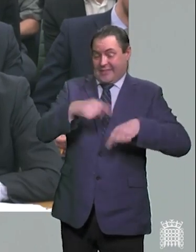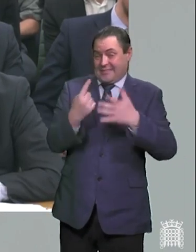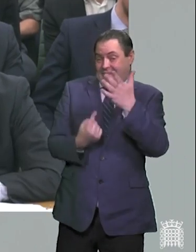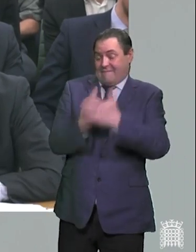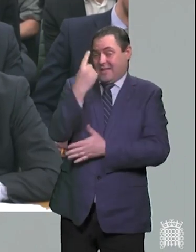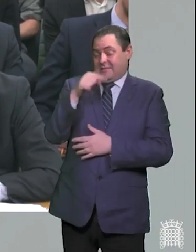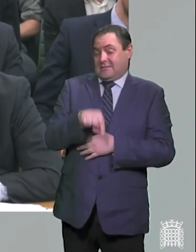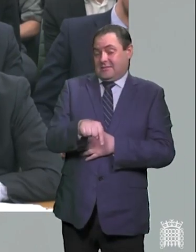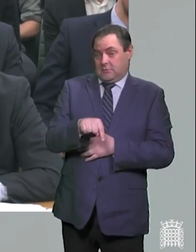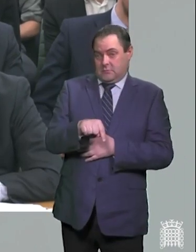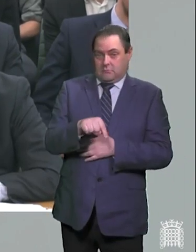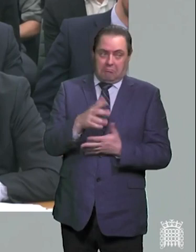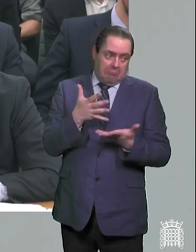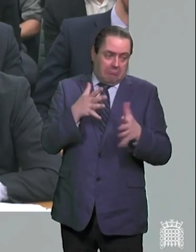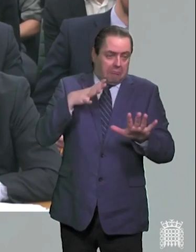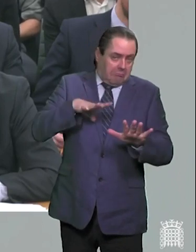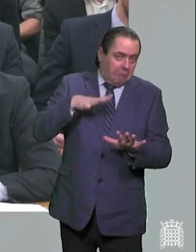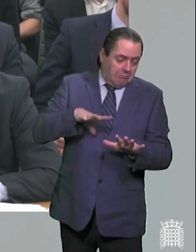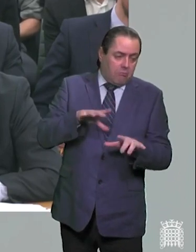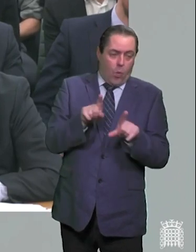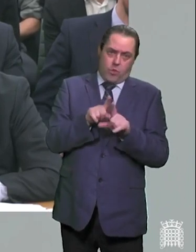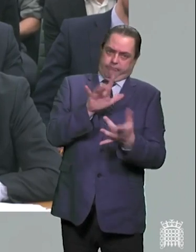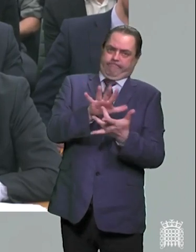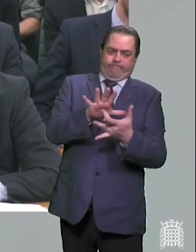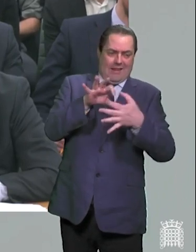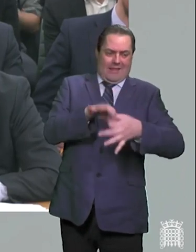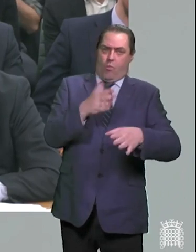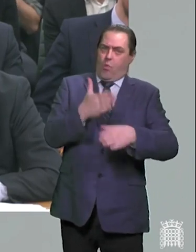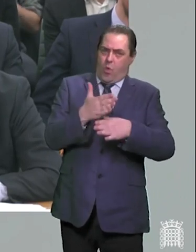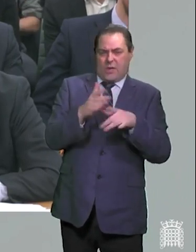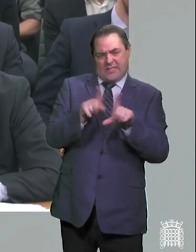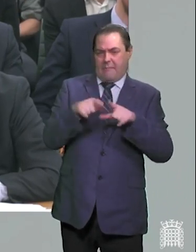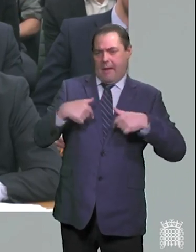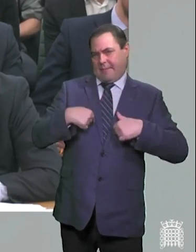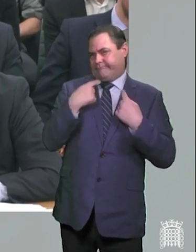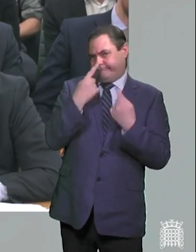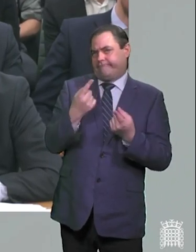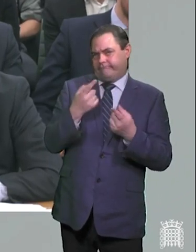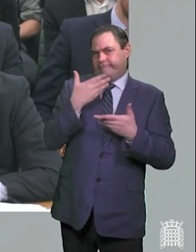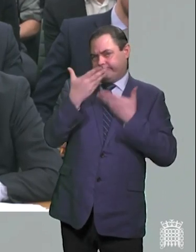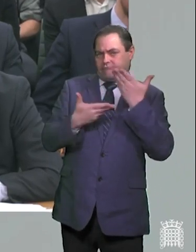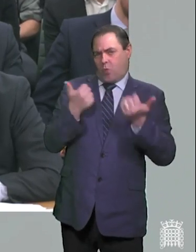was not only reasonably necessary, but it was essential for work purposes for the reasons that I have given.